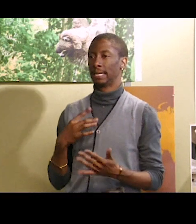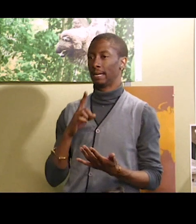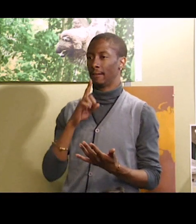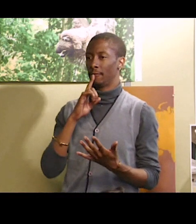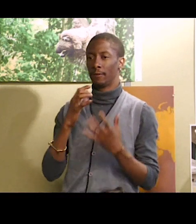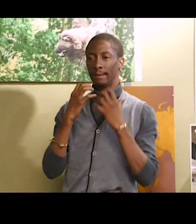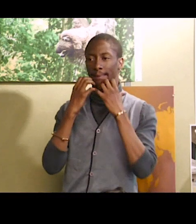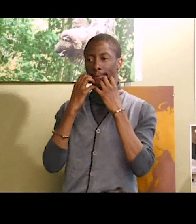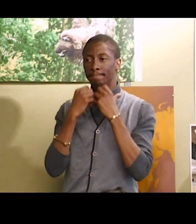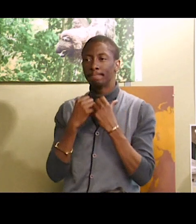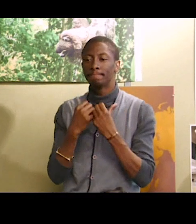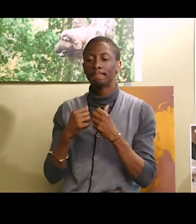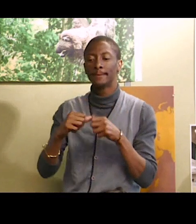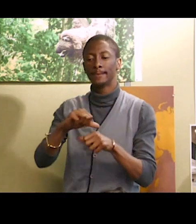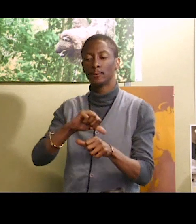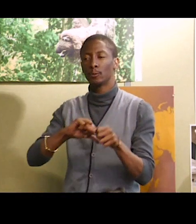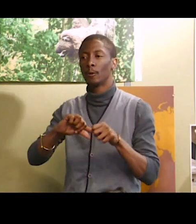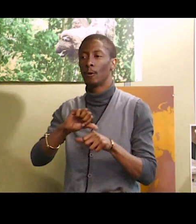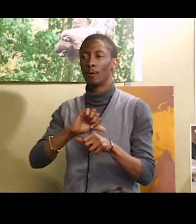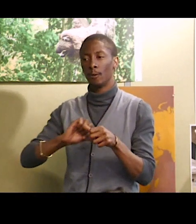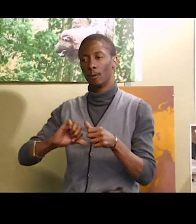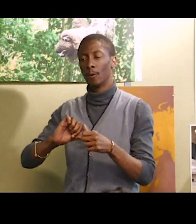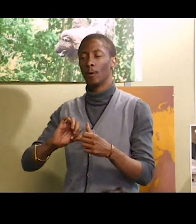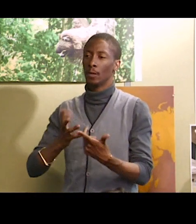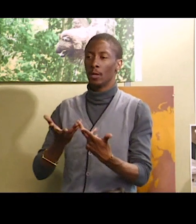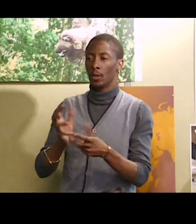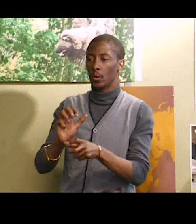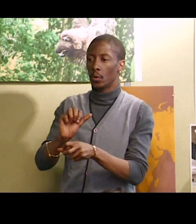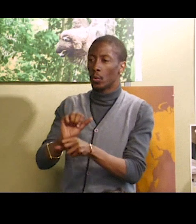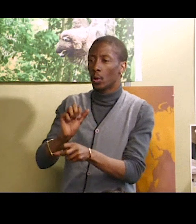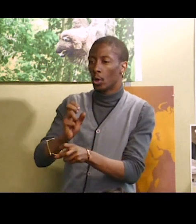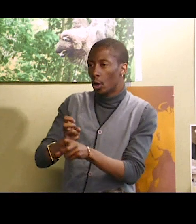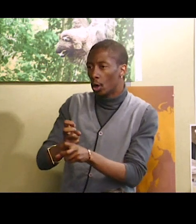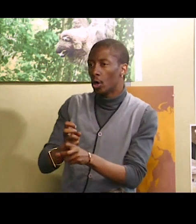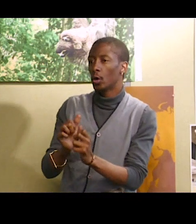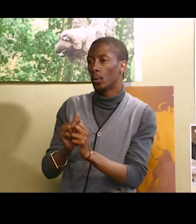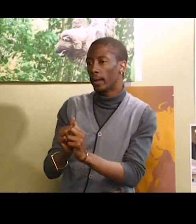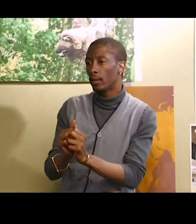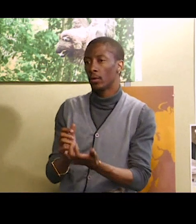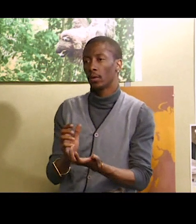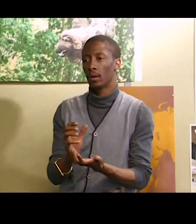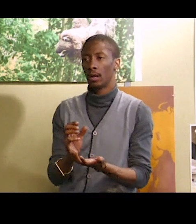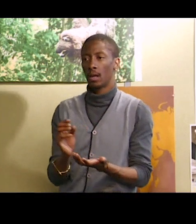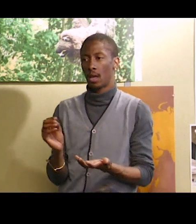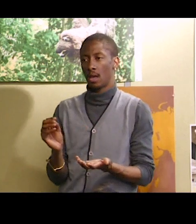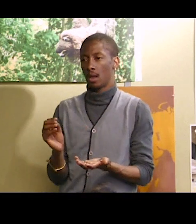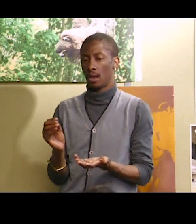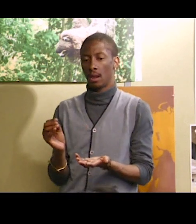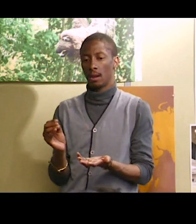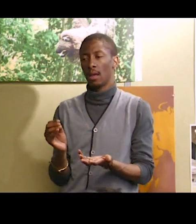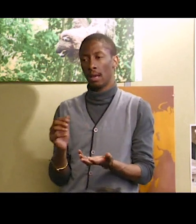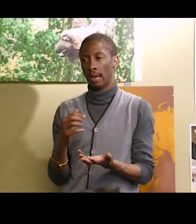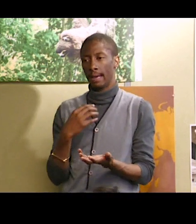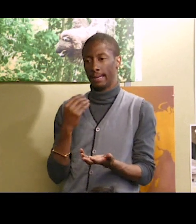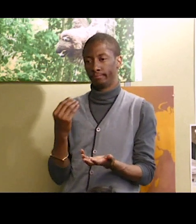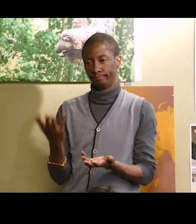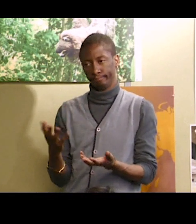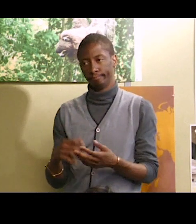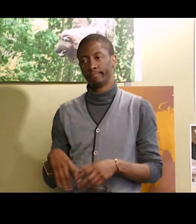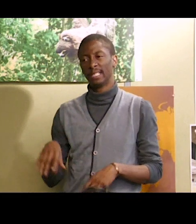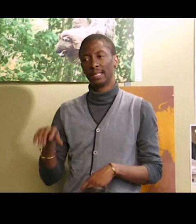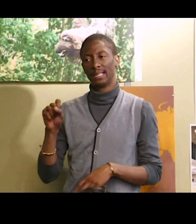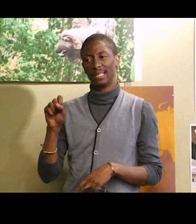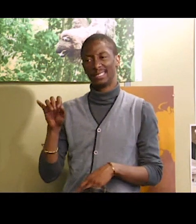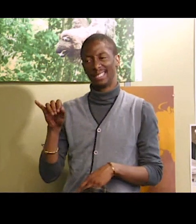value each other and they work hard and You know, it's just, and I can tell you, Smithsonian Exhibits